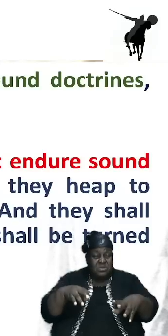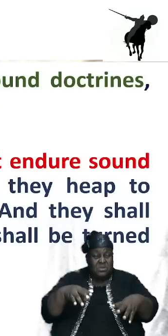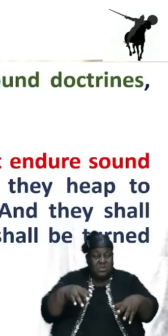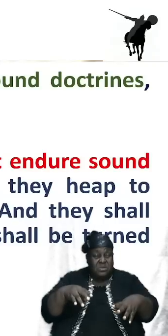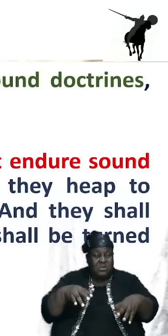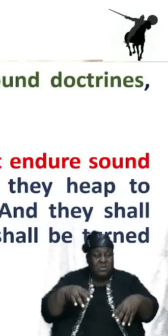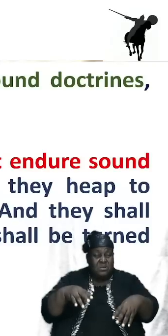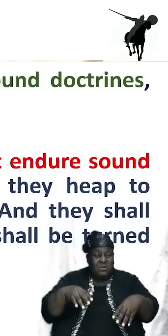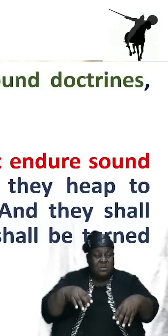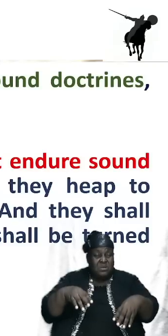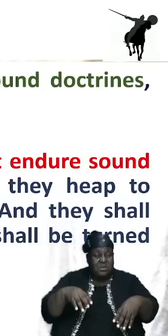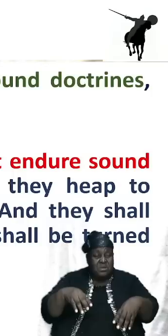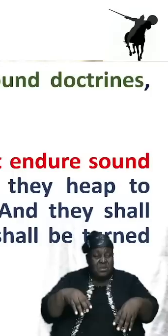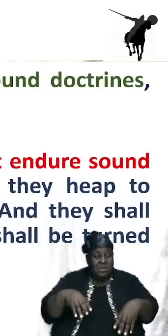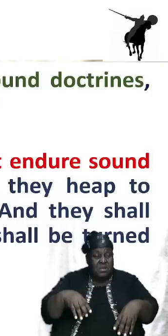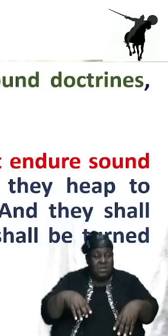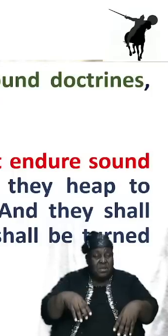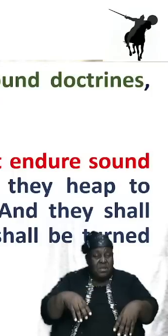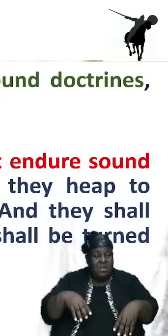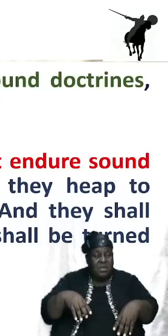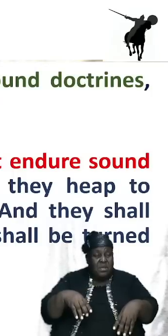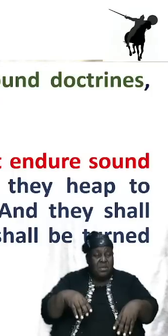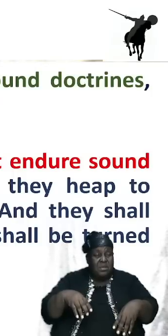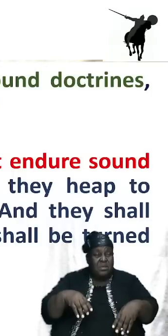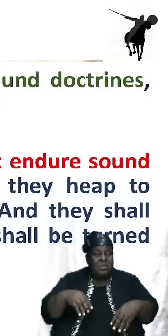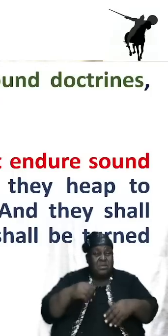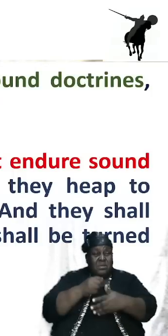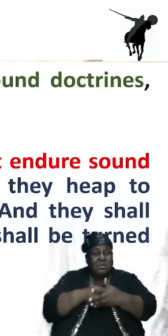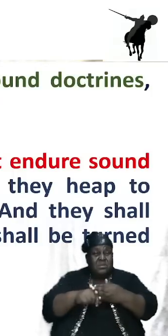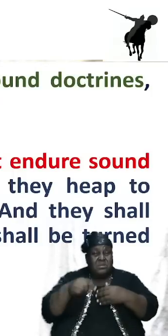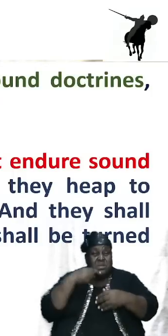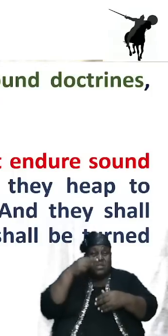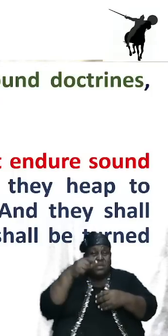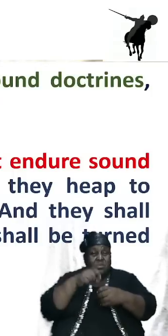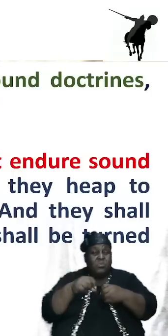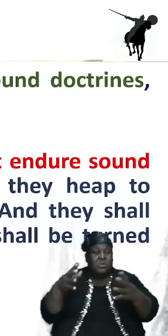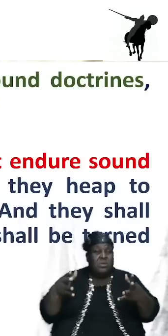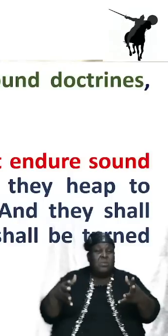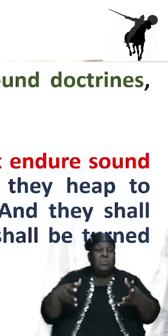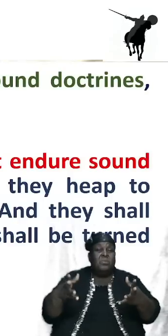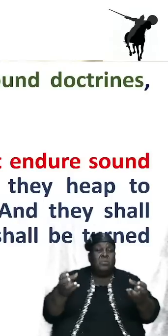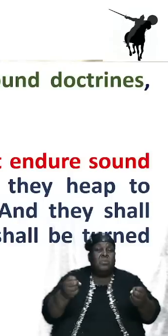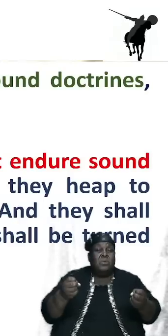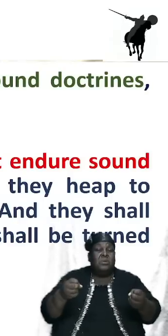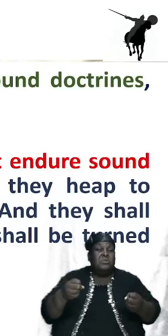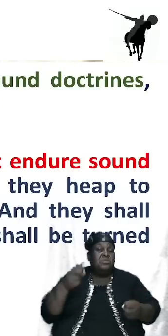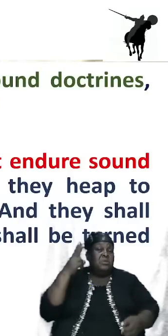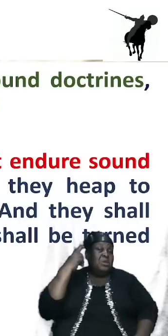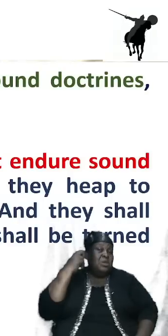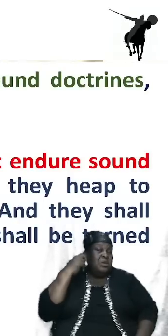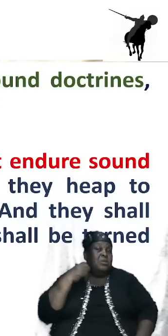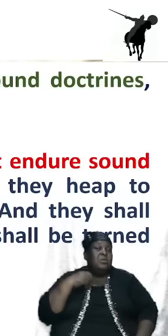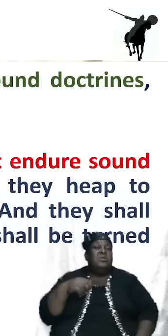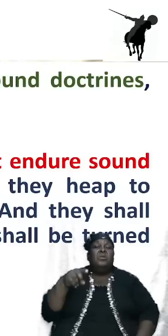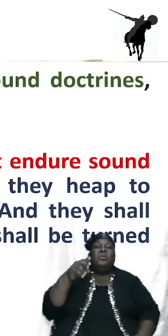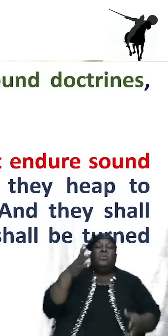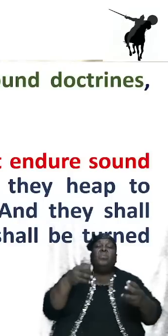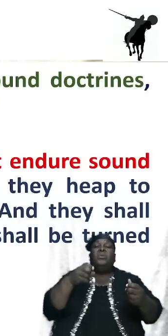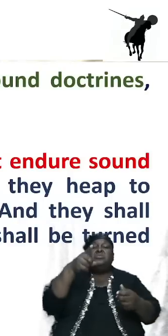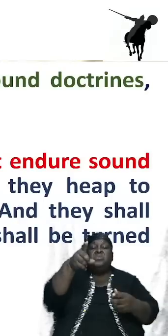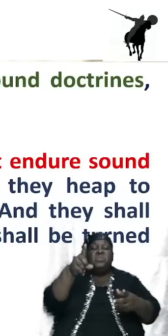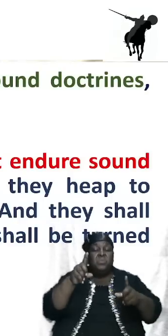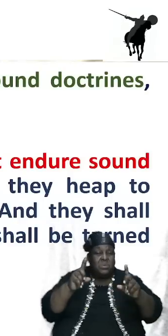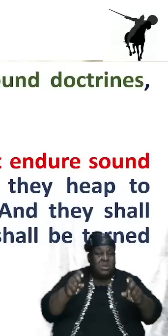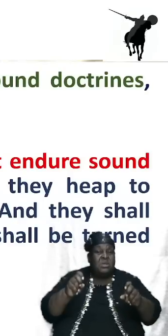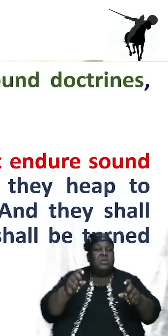will tell them what they want to hear. But I'm here to tell you that sometimes it's not what you want to hear. It's what you need to hear.